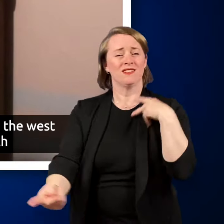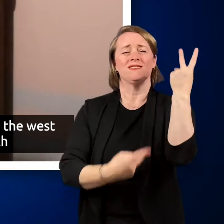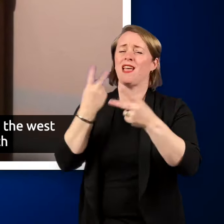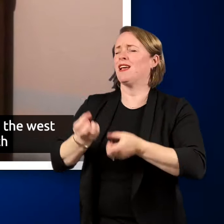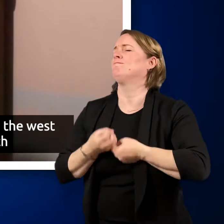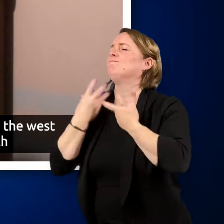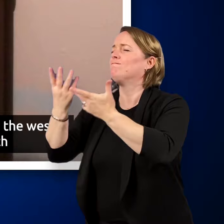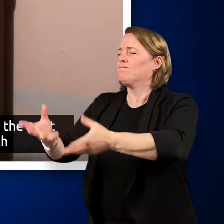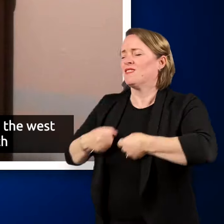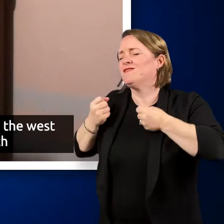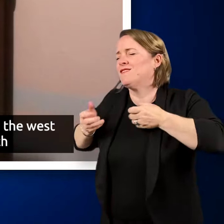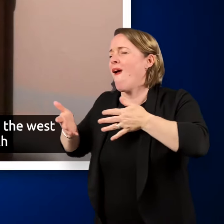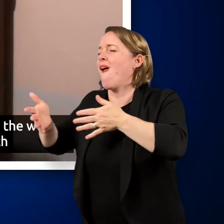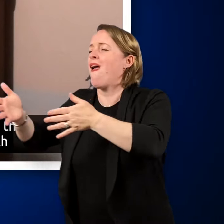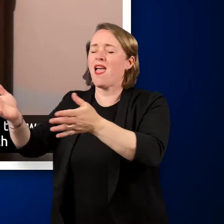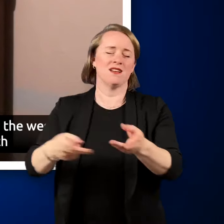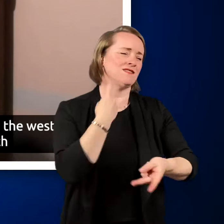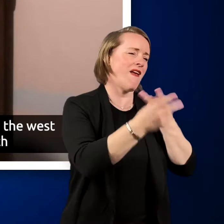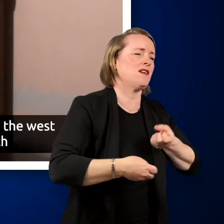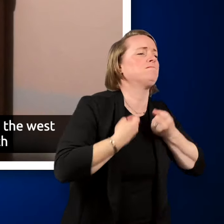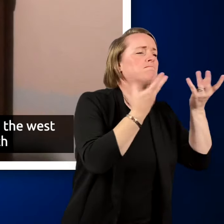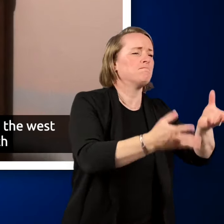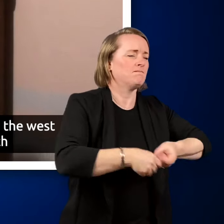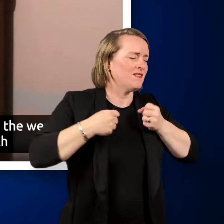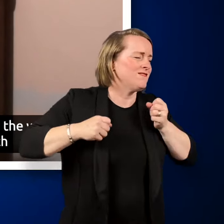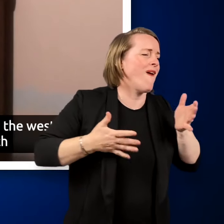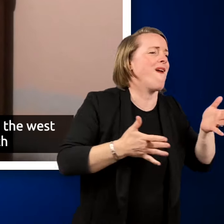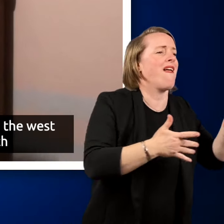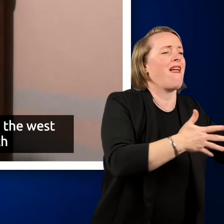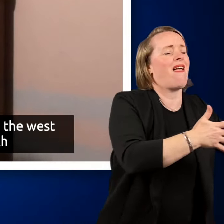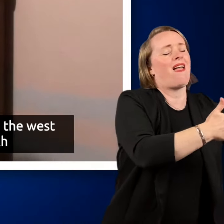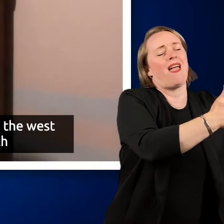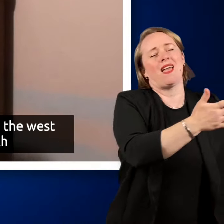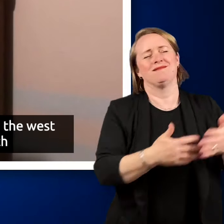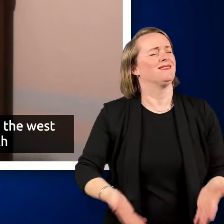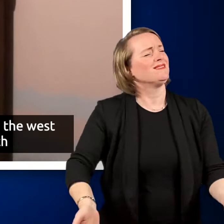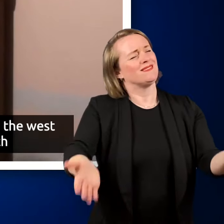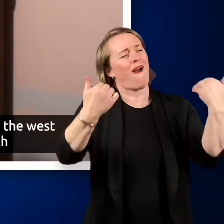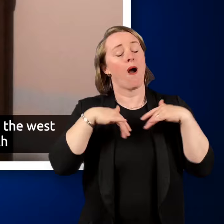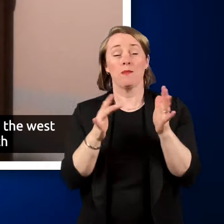And the south, we will sing to the east and the west,